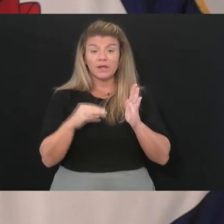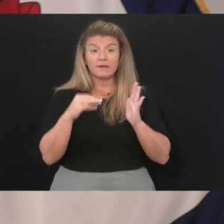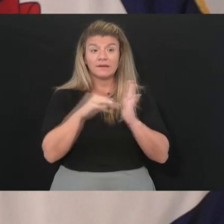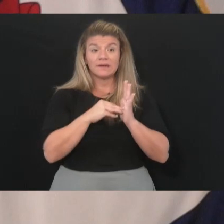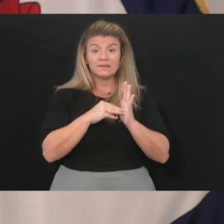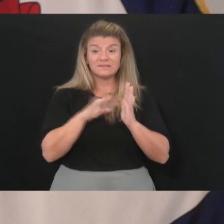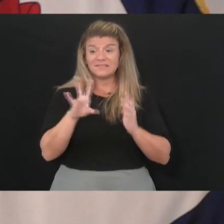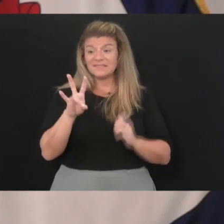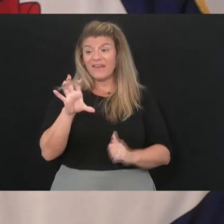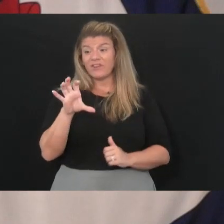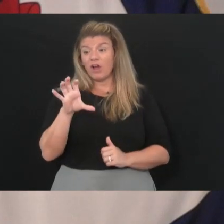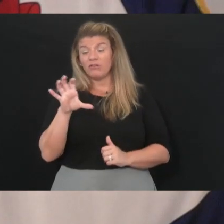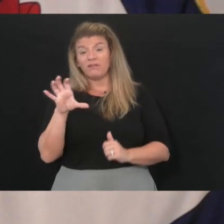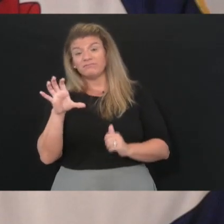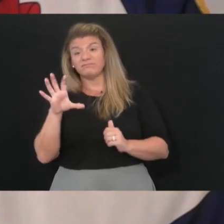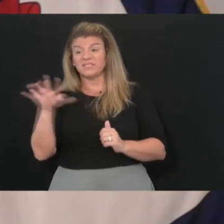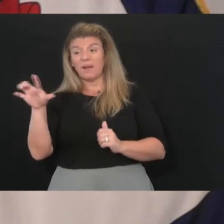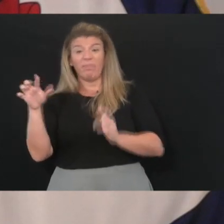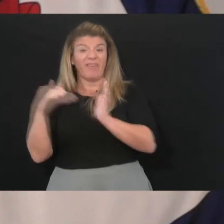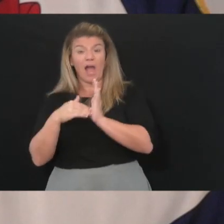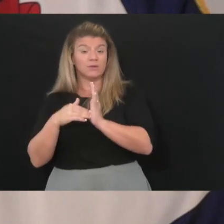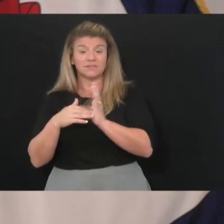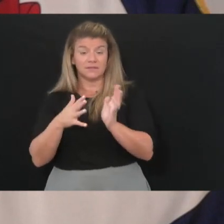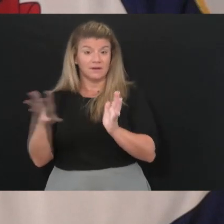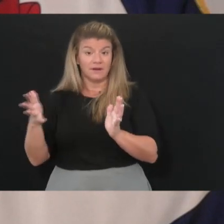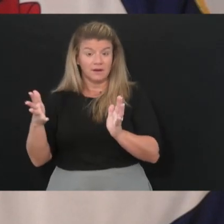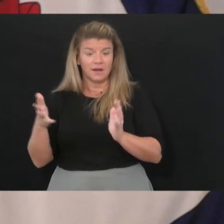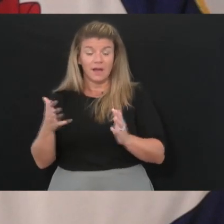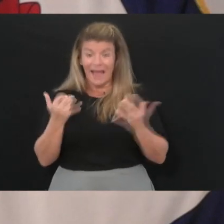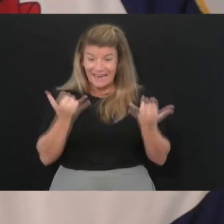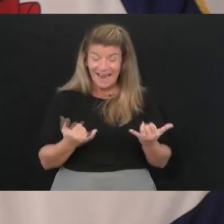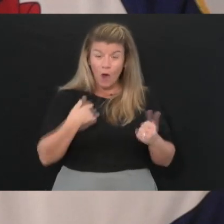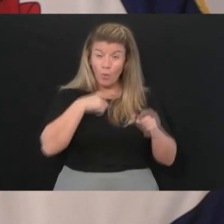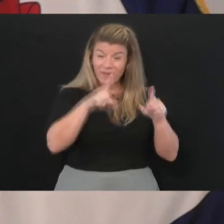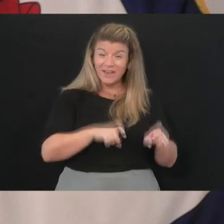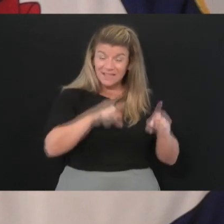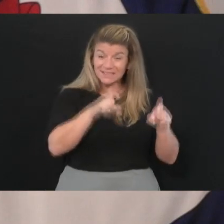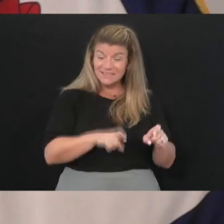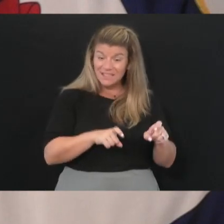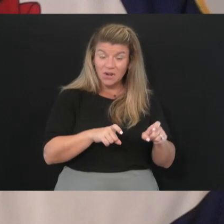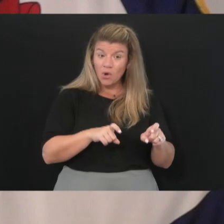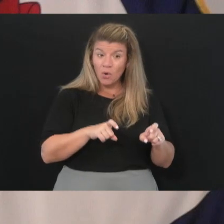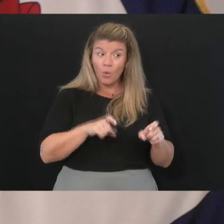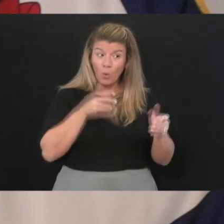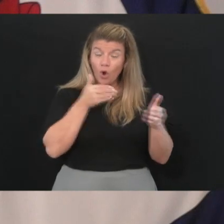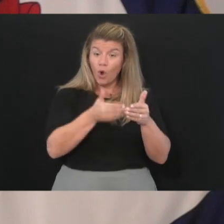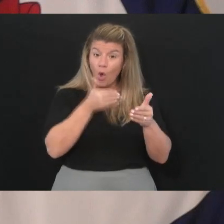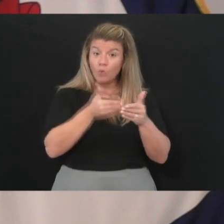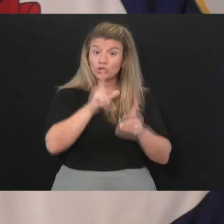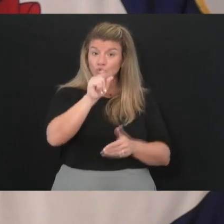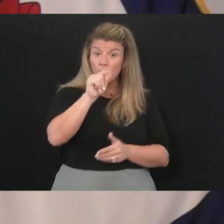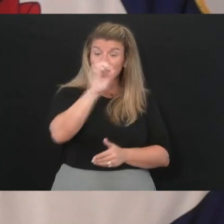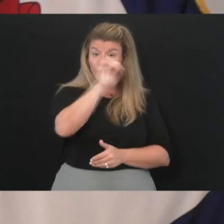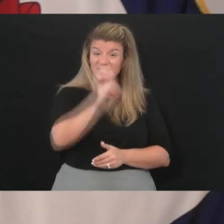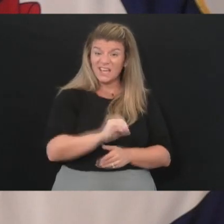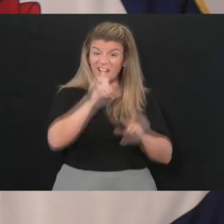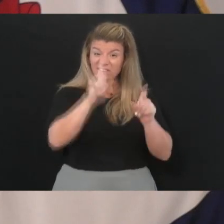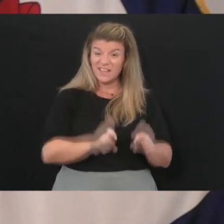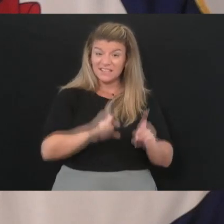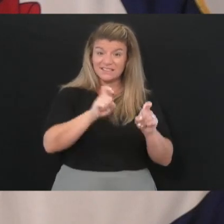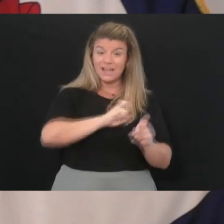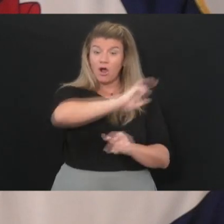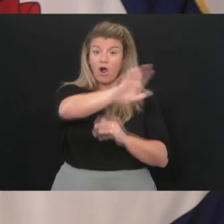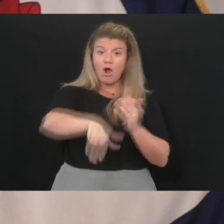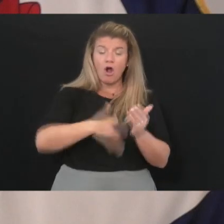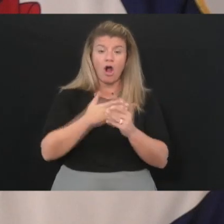1,700,000 and some thousand. We have now tested we are heading towards 20% of our whole